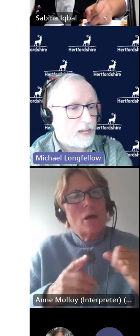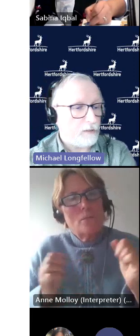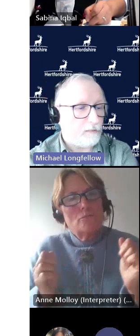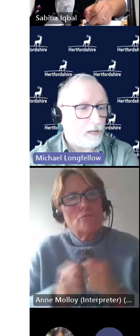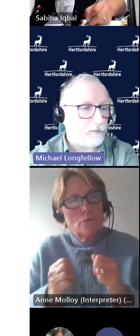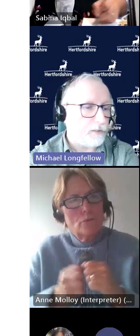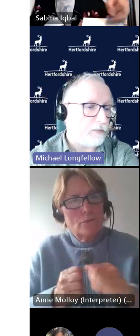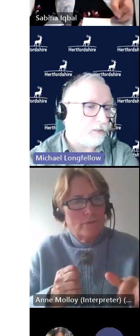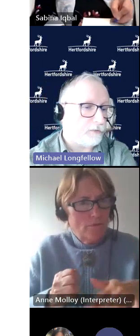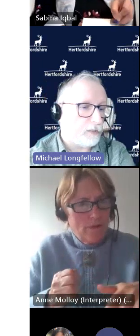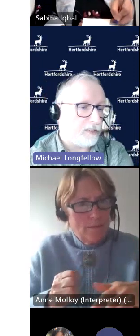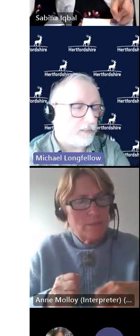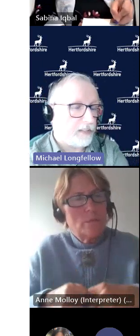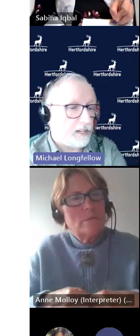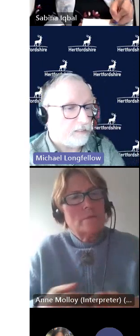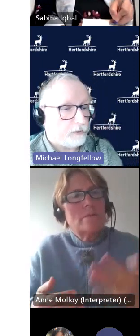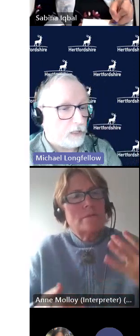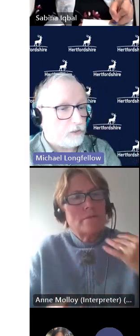And of that, we've spent